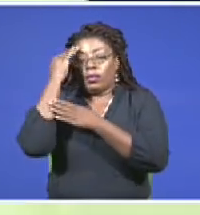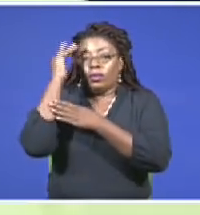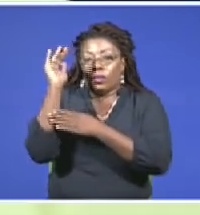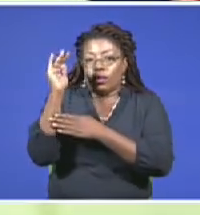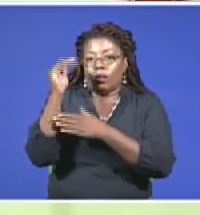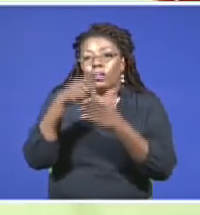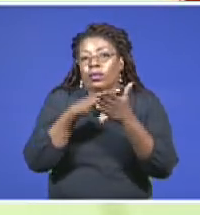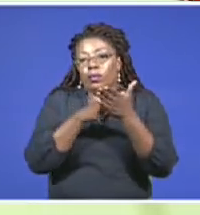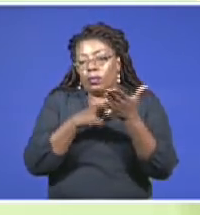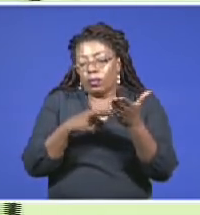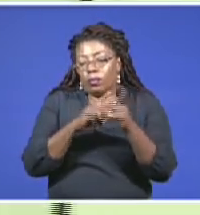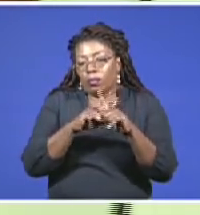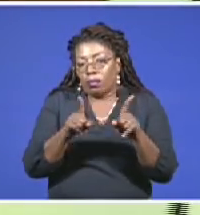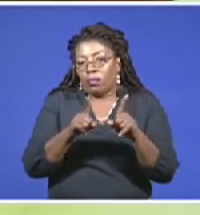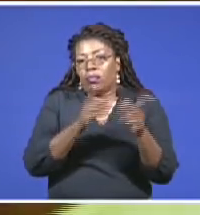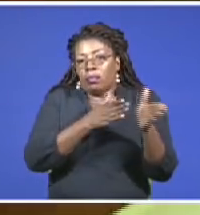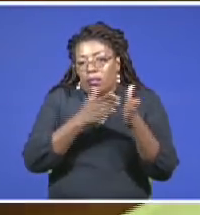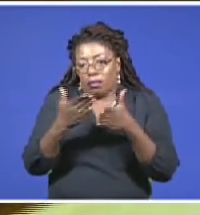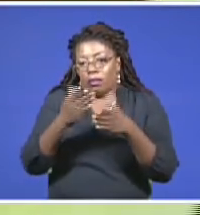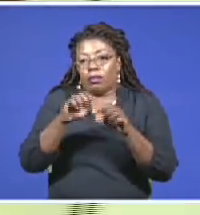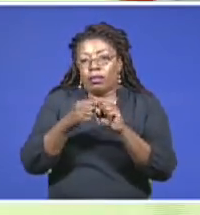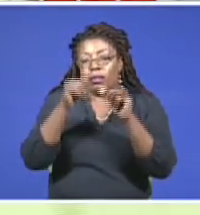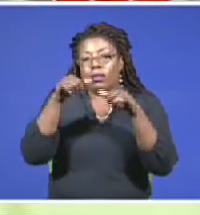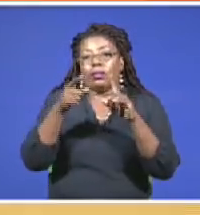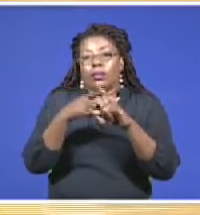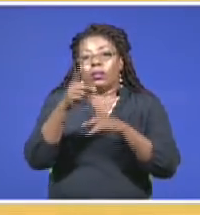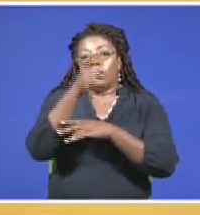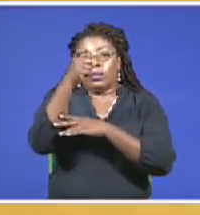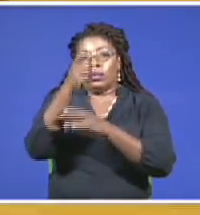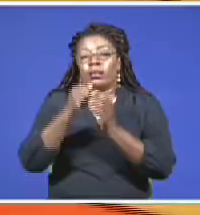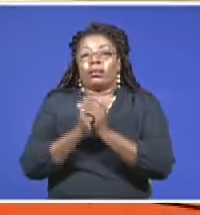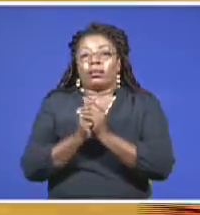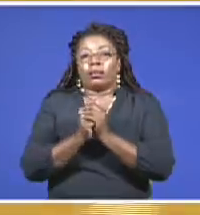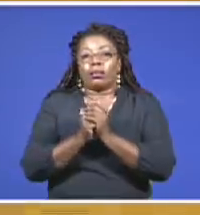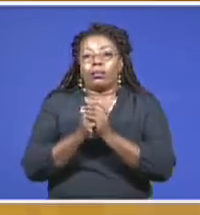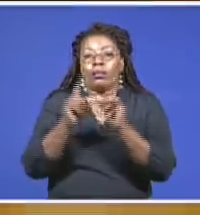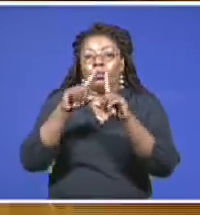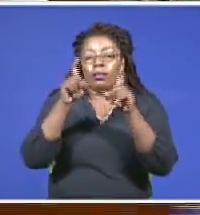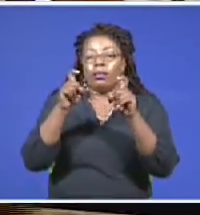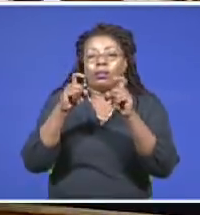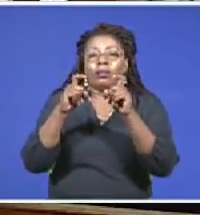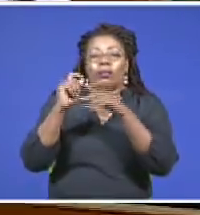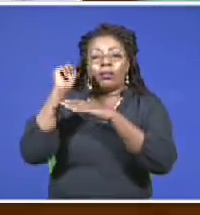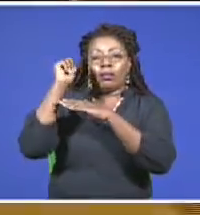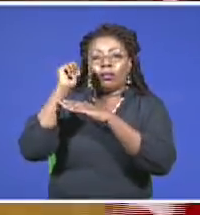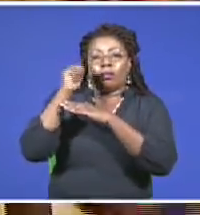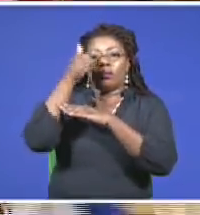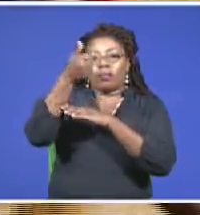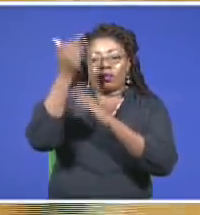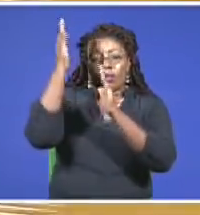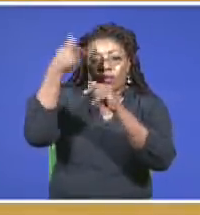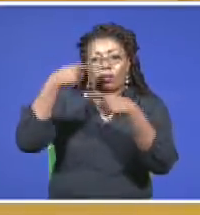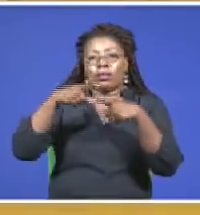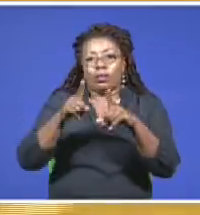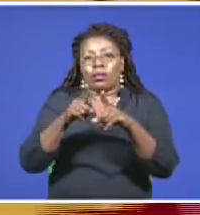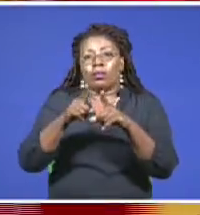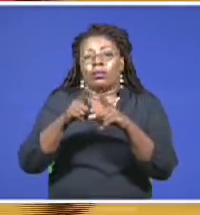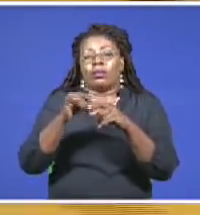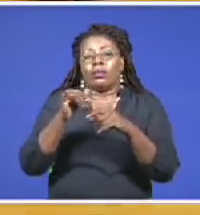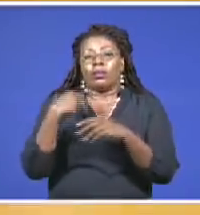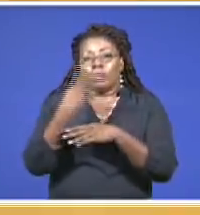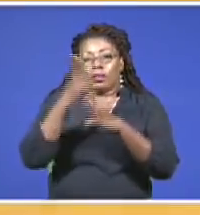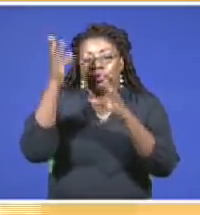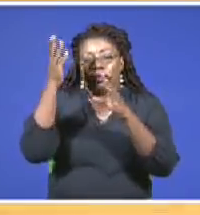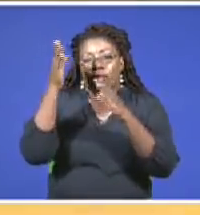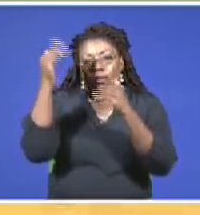we planned according to our plans, and so we were able to execute. How far do you expect to go? I expect to go deep in the Final Four, best we've ever